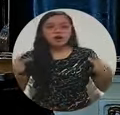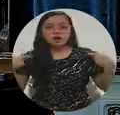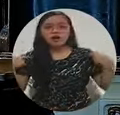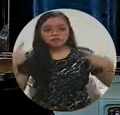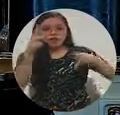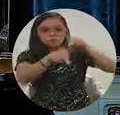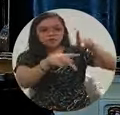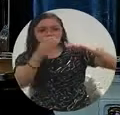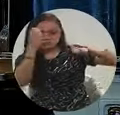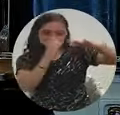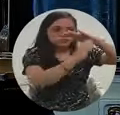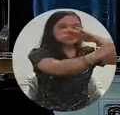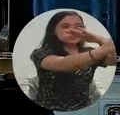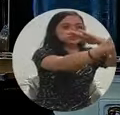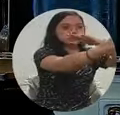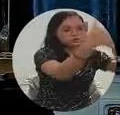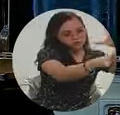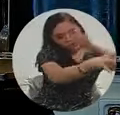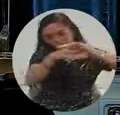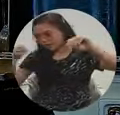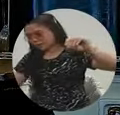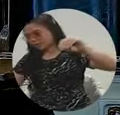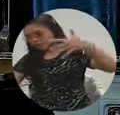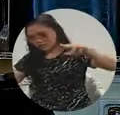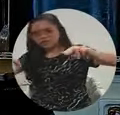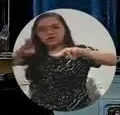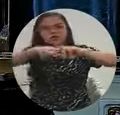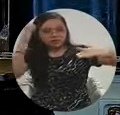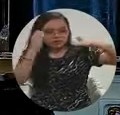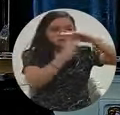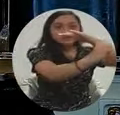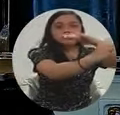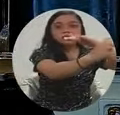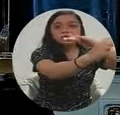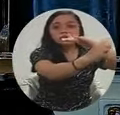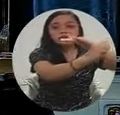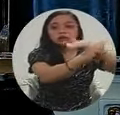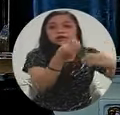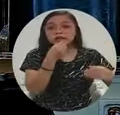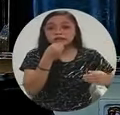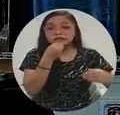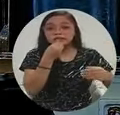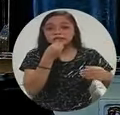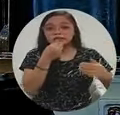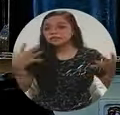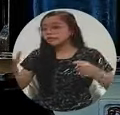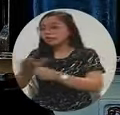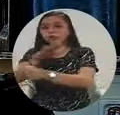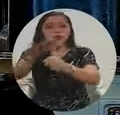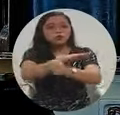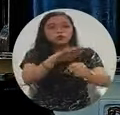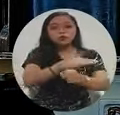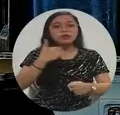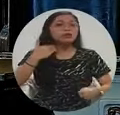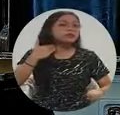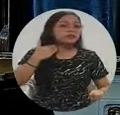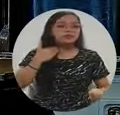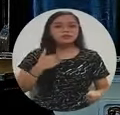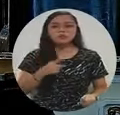are coming and going, upon my auto, just like that. Usahay, wag nang i-parking na. Tinood